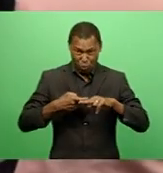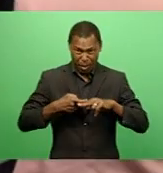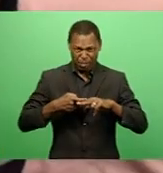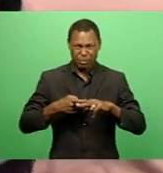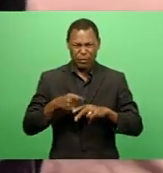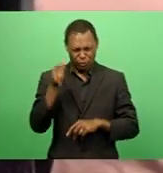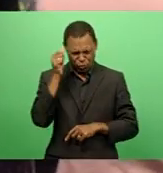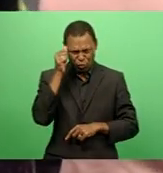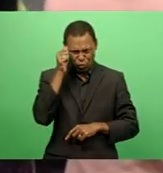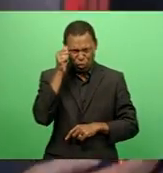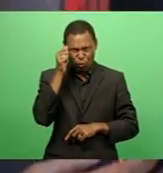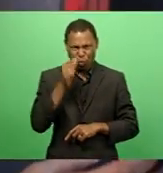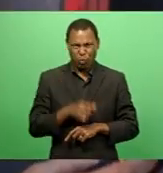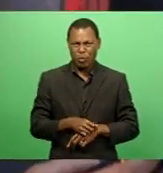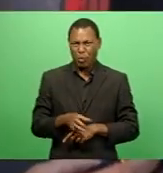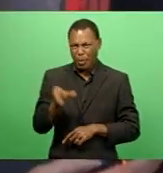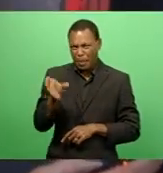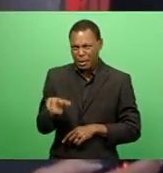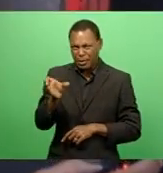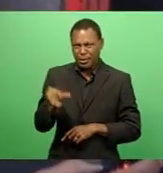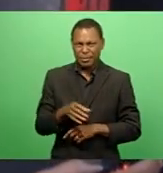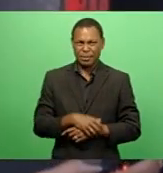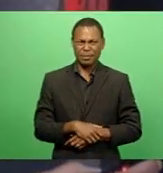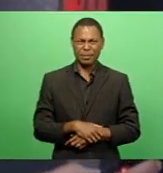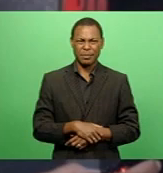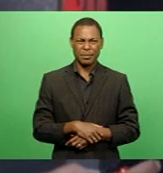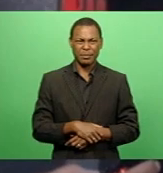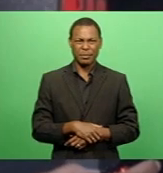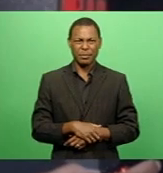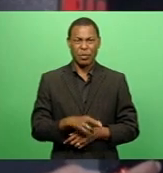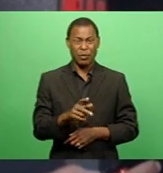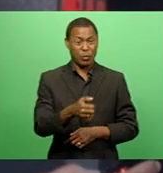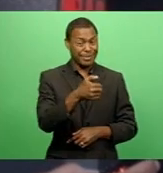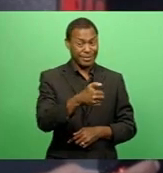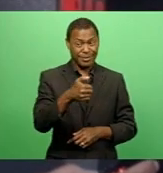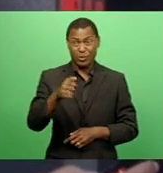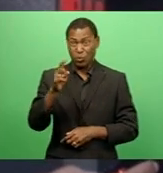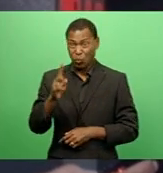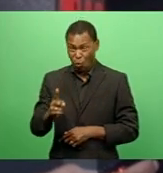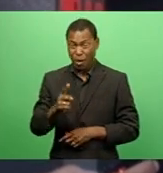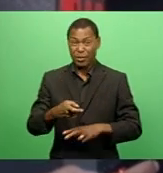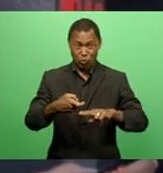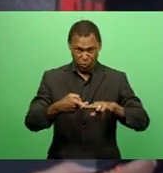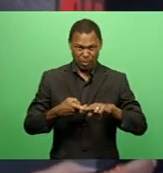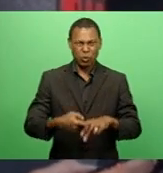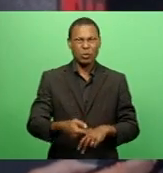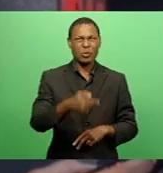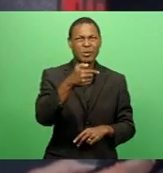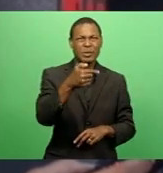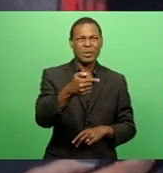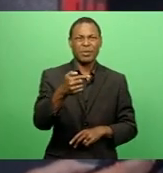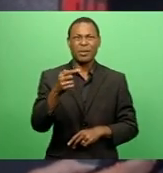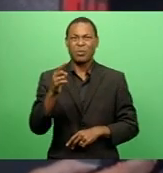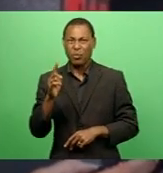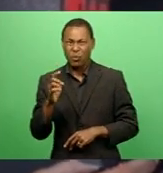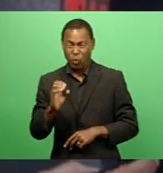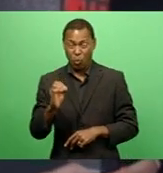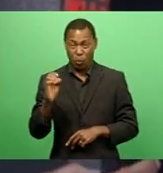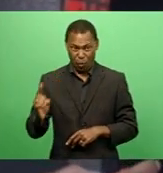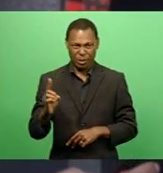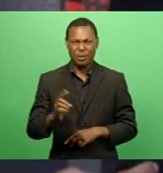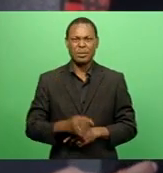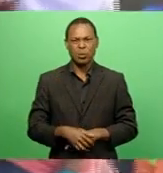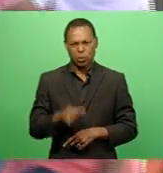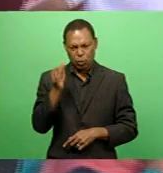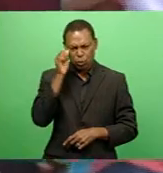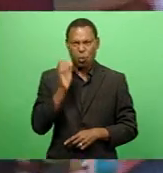to the victims. For 661 rape cases, 701 rape perpetrators. That means there were some gang